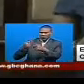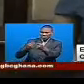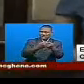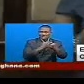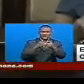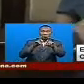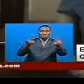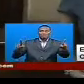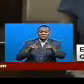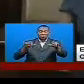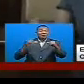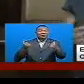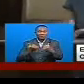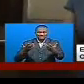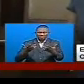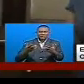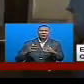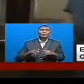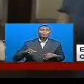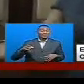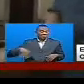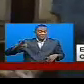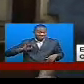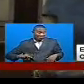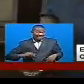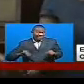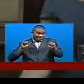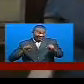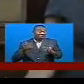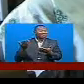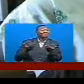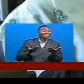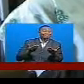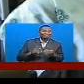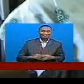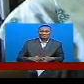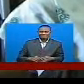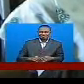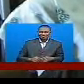sure that the district assembly concept works. It's us that are going to benefit from the services that we offer.